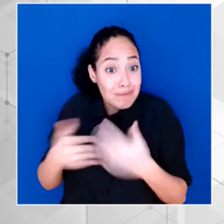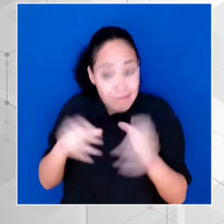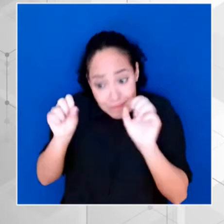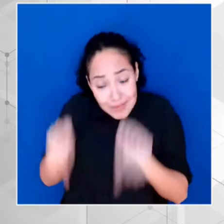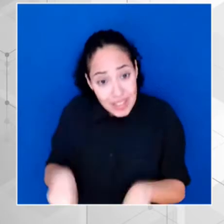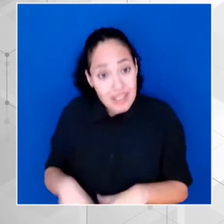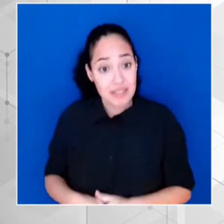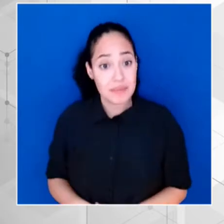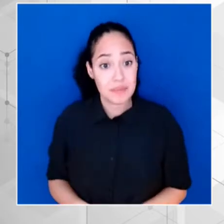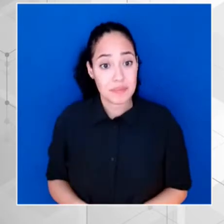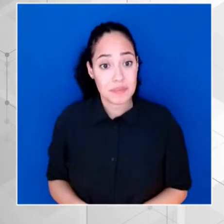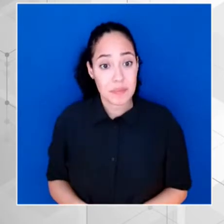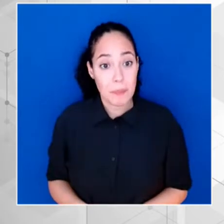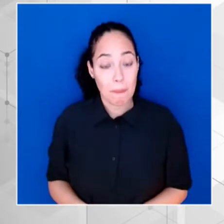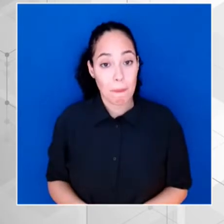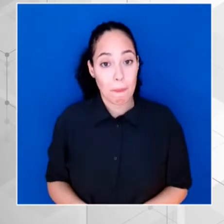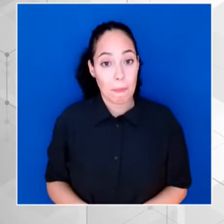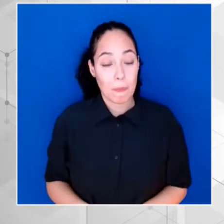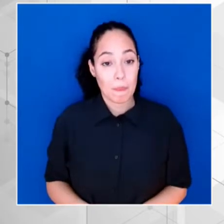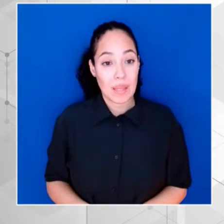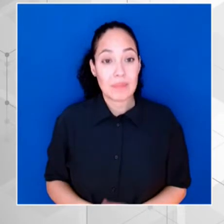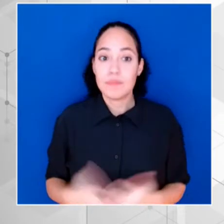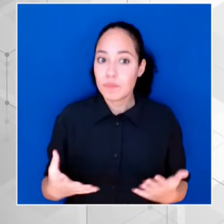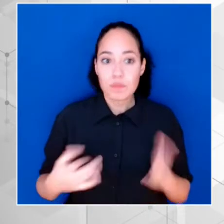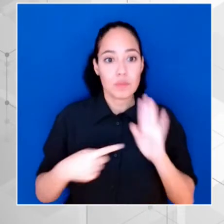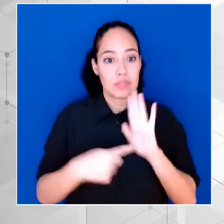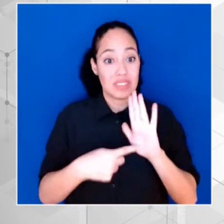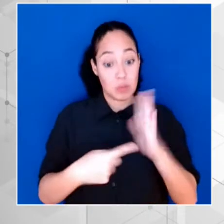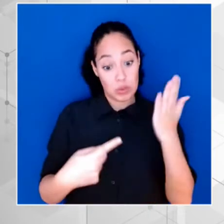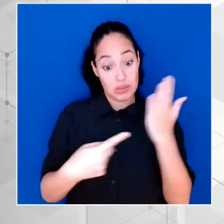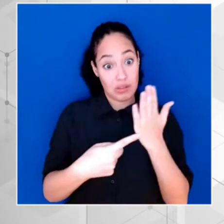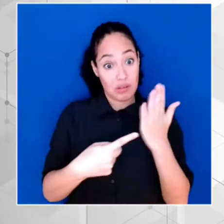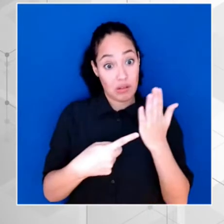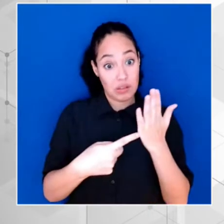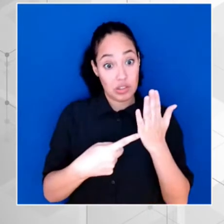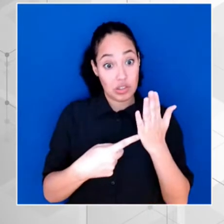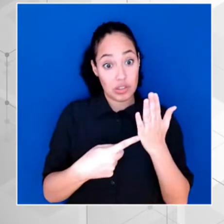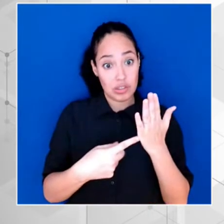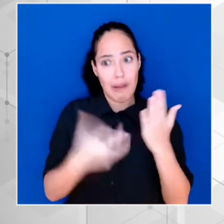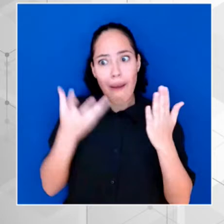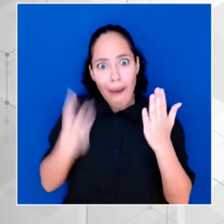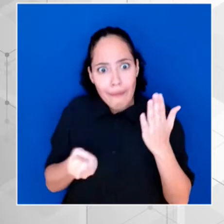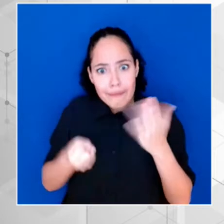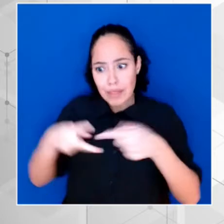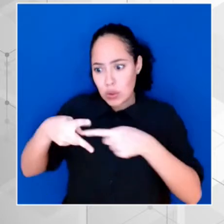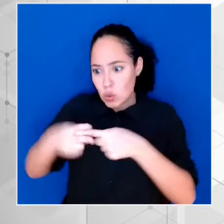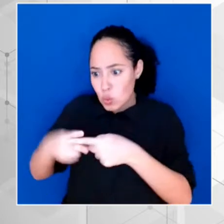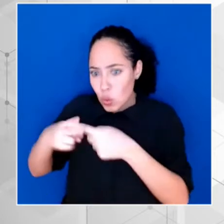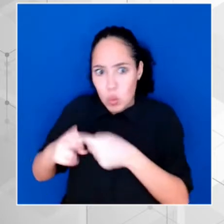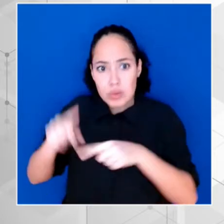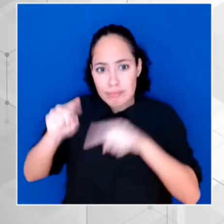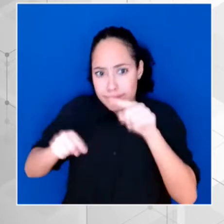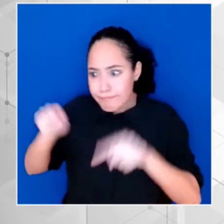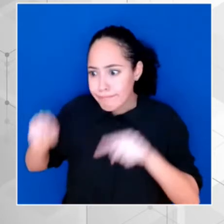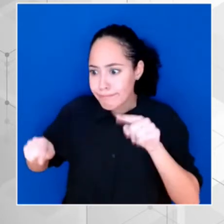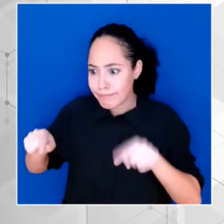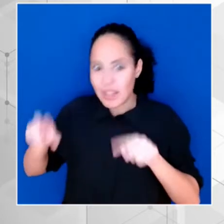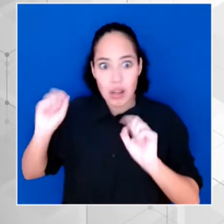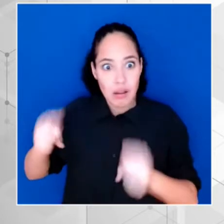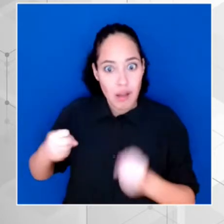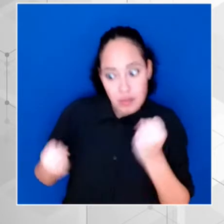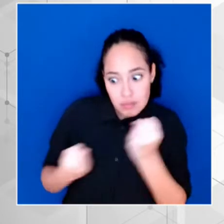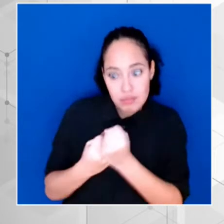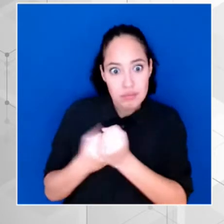there are some amazing things with technology that can be the difference between someone having a job and even being more engaged in the